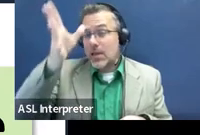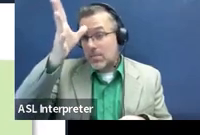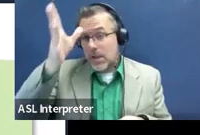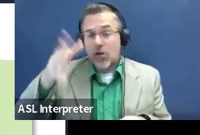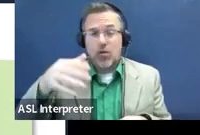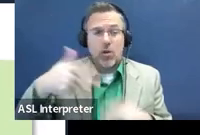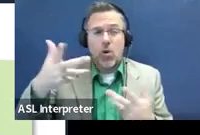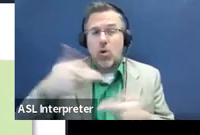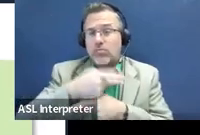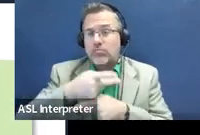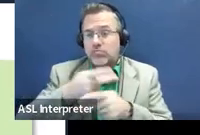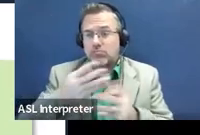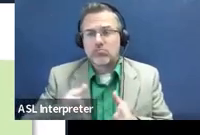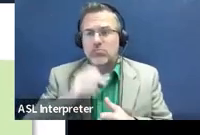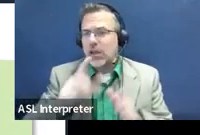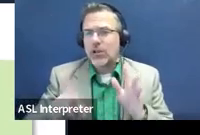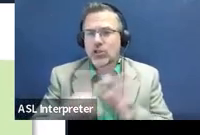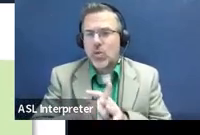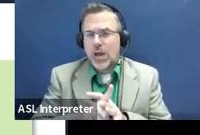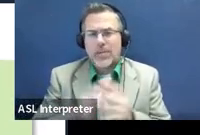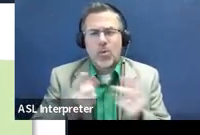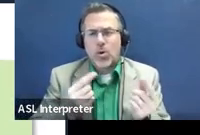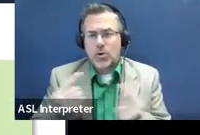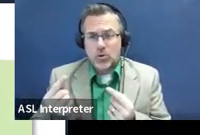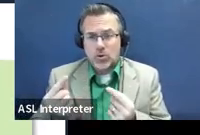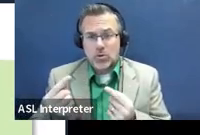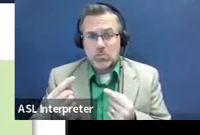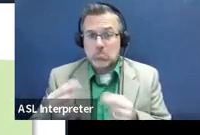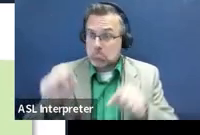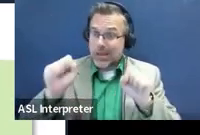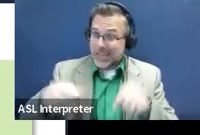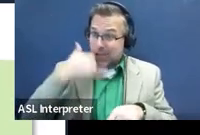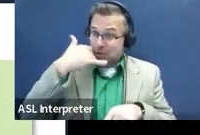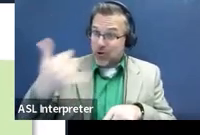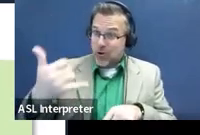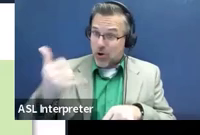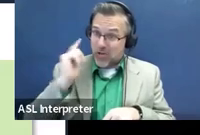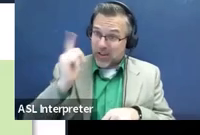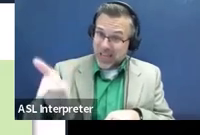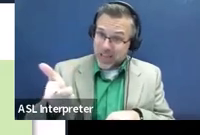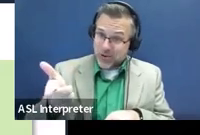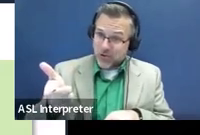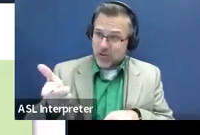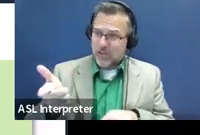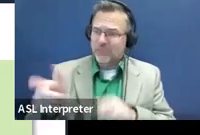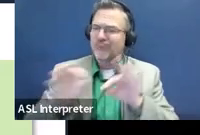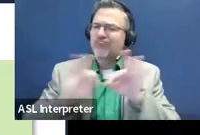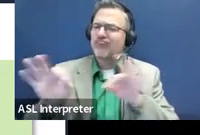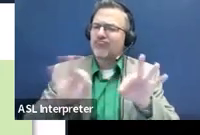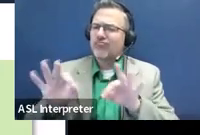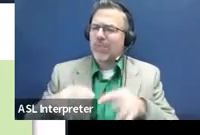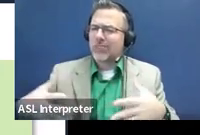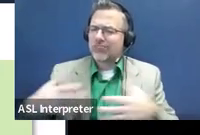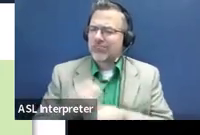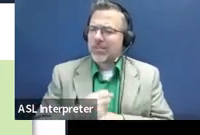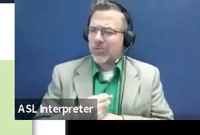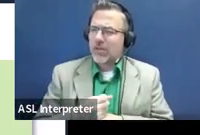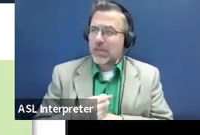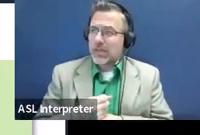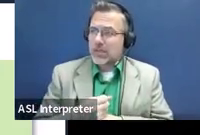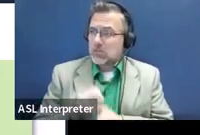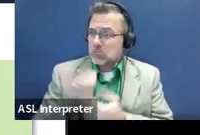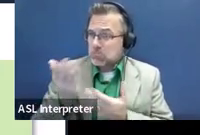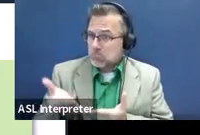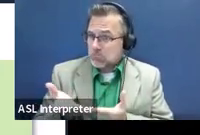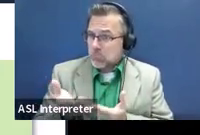attendance? Can you call them later, like after the meeting, and share the details with them and get their thoughts